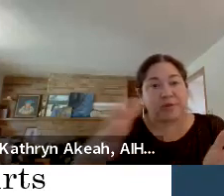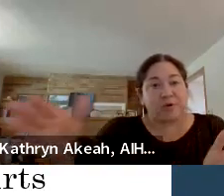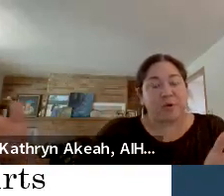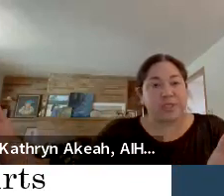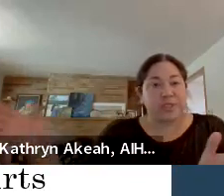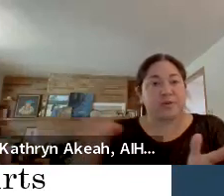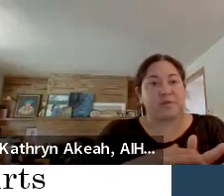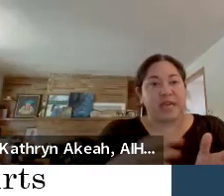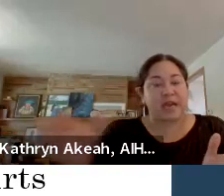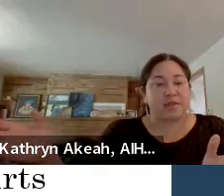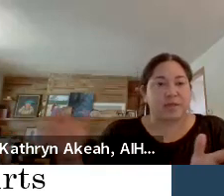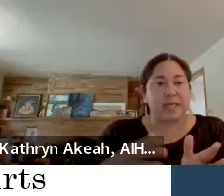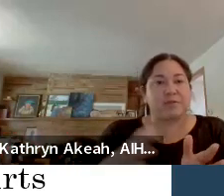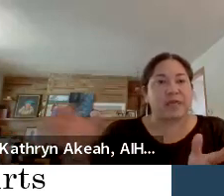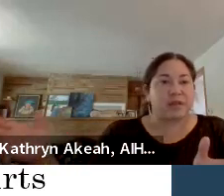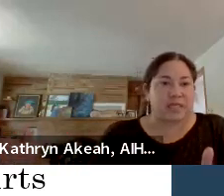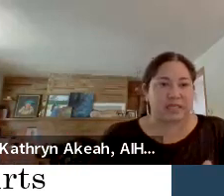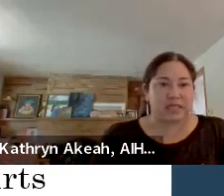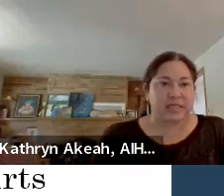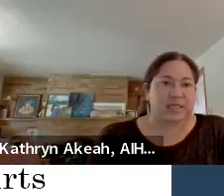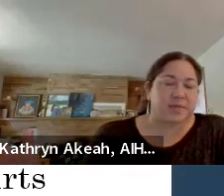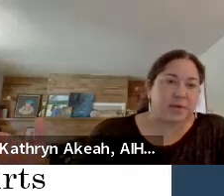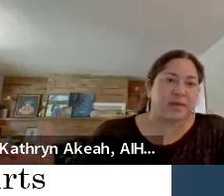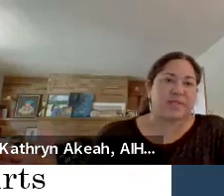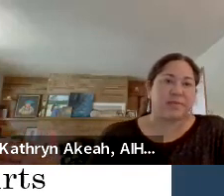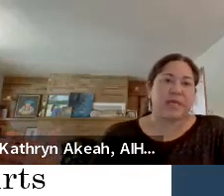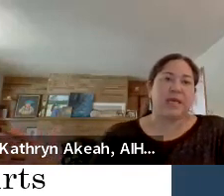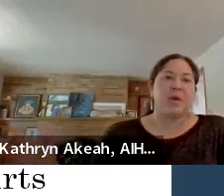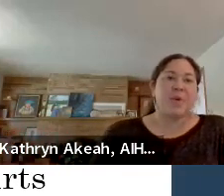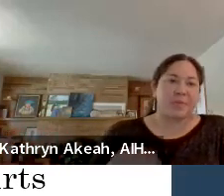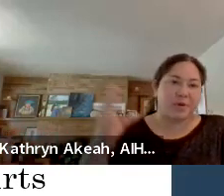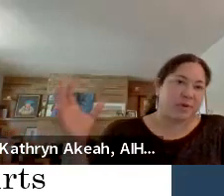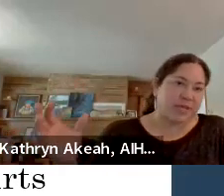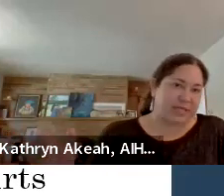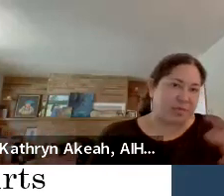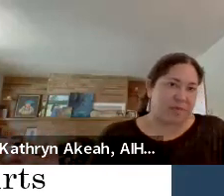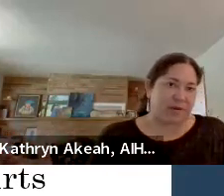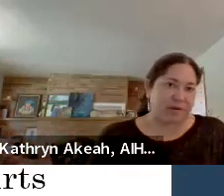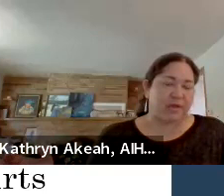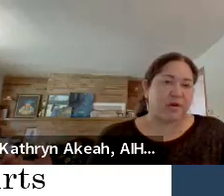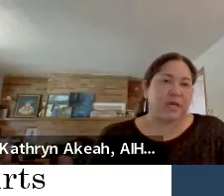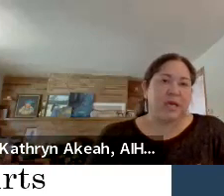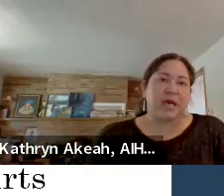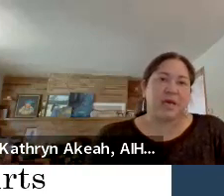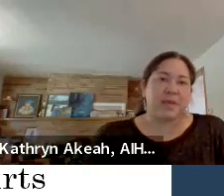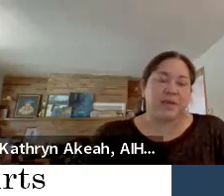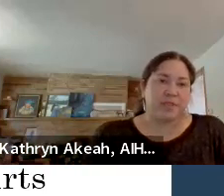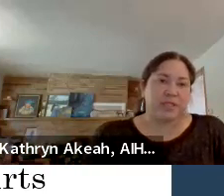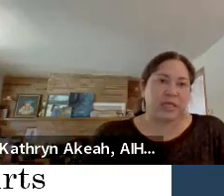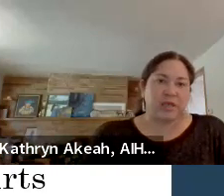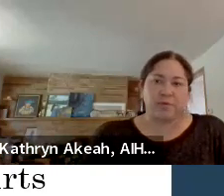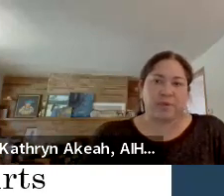watched throughout the whole continuum of care so that they don't get lost in the system. So we don't have somebody pop in one place and pop out another.